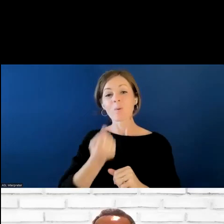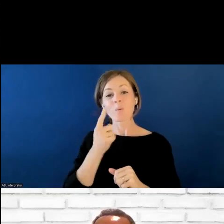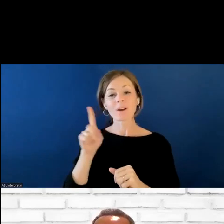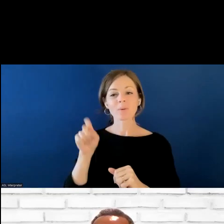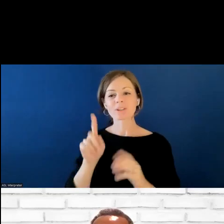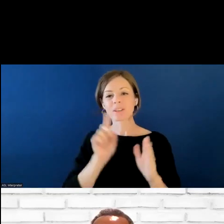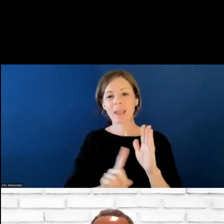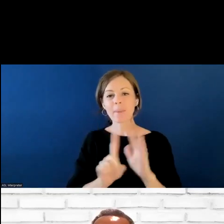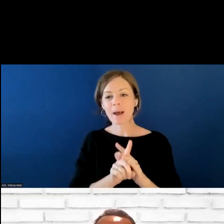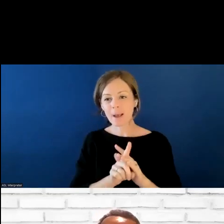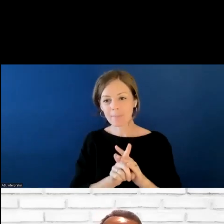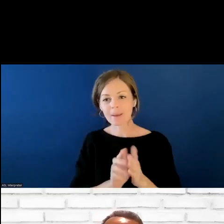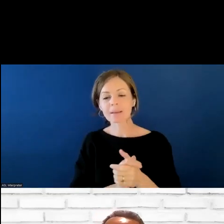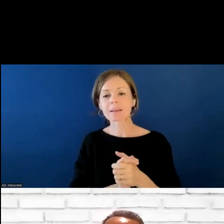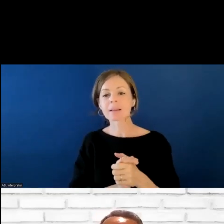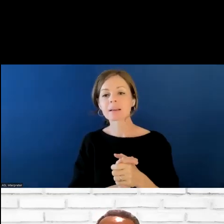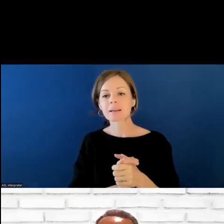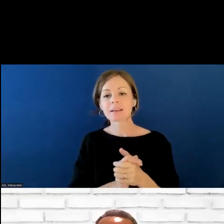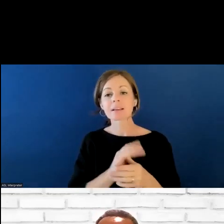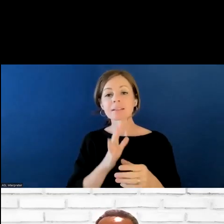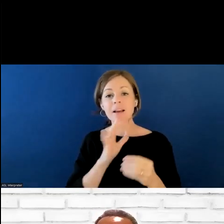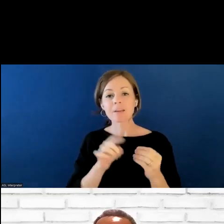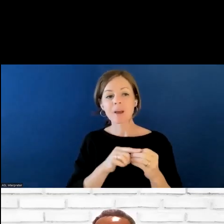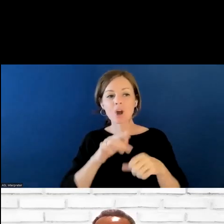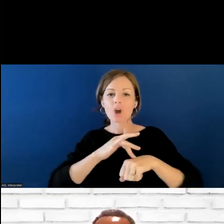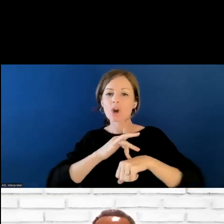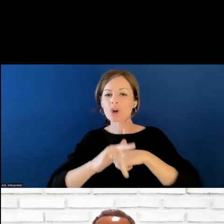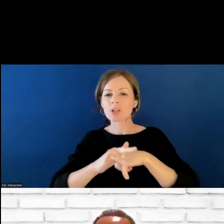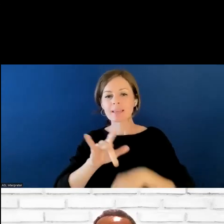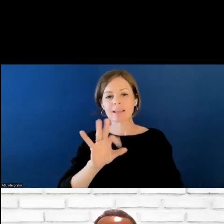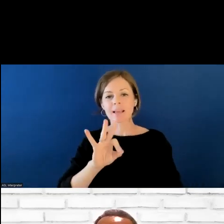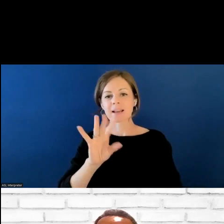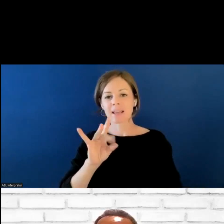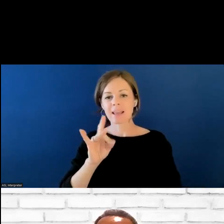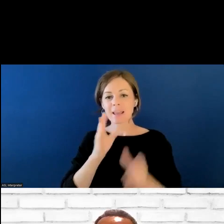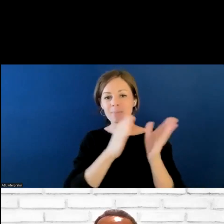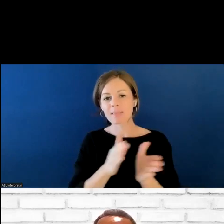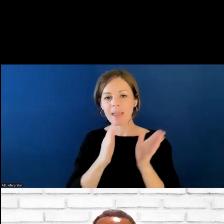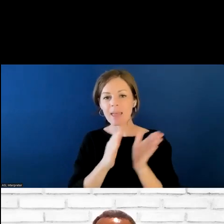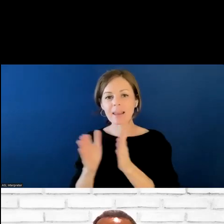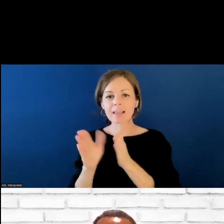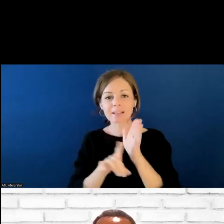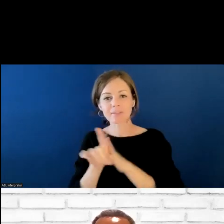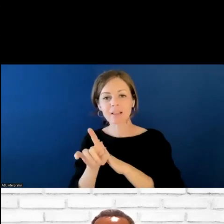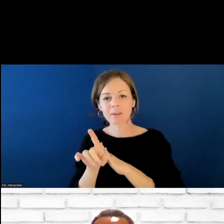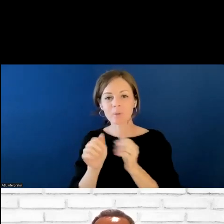up talks about early 988 planning and development meetings with 911